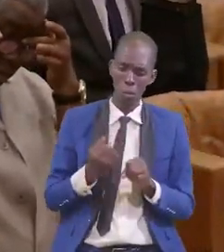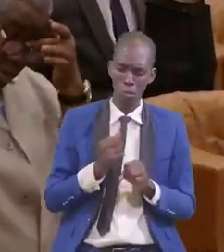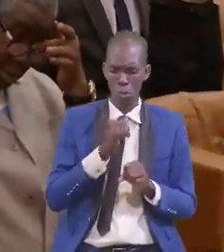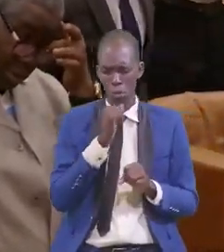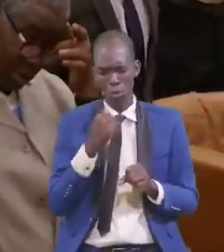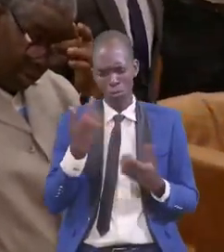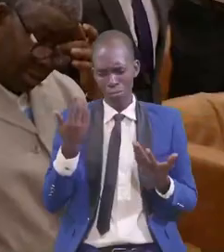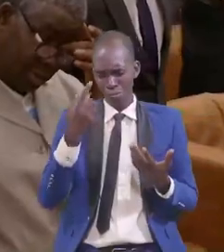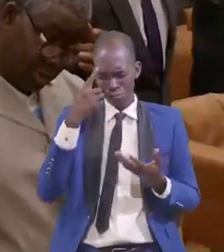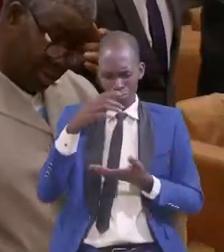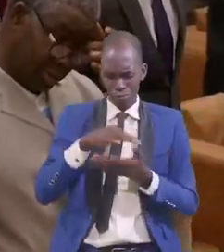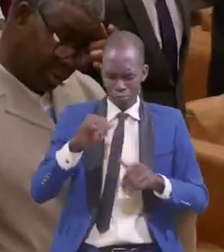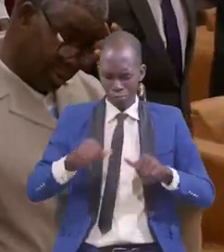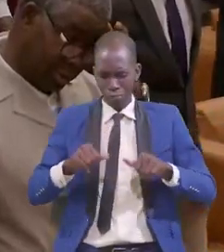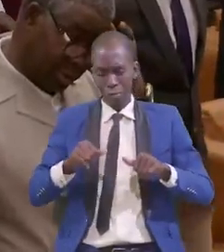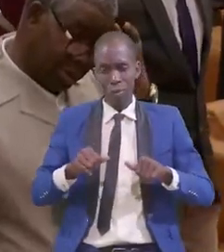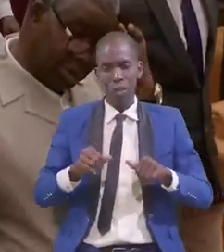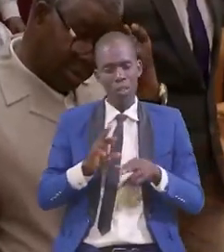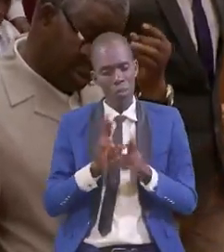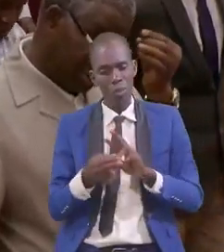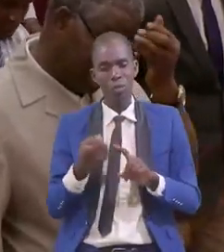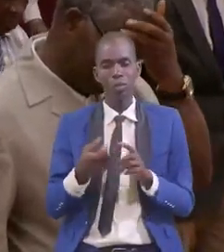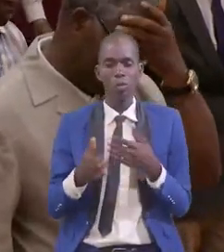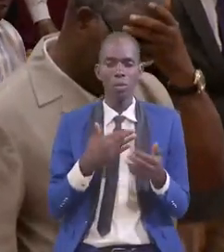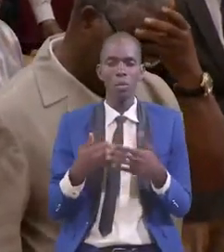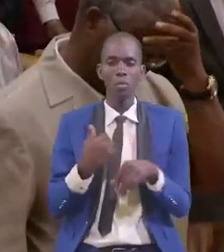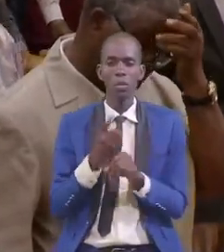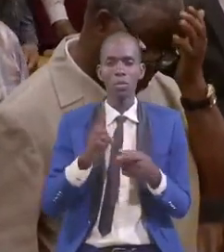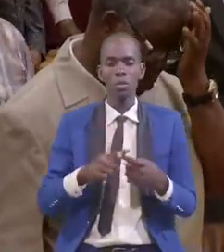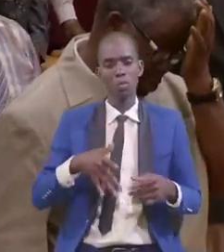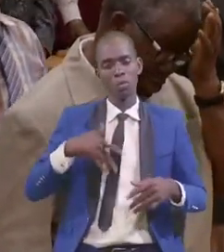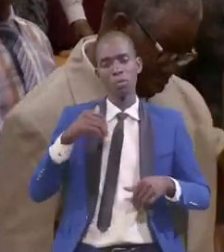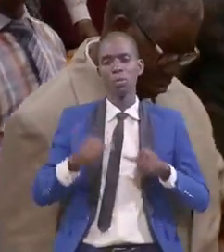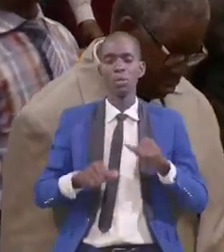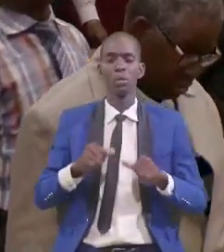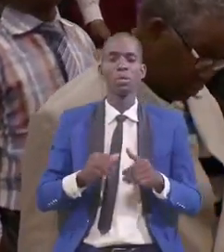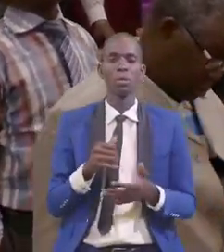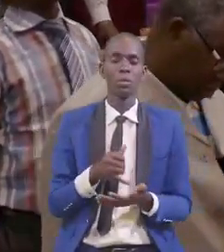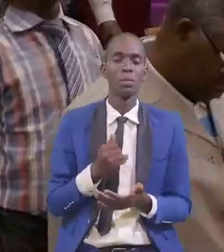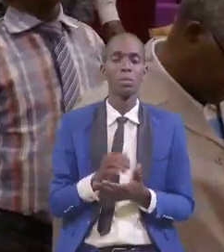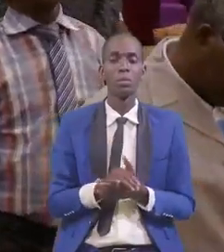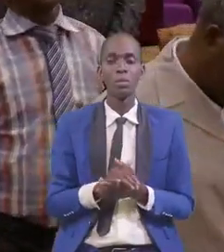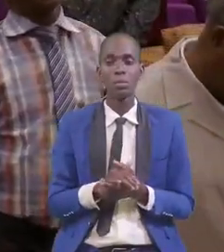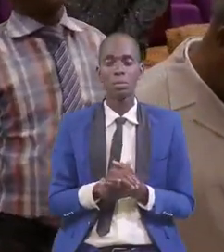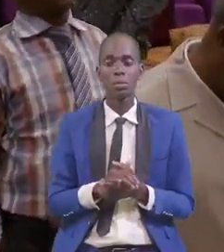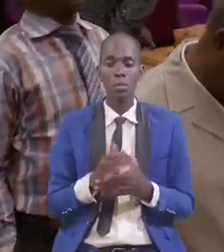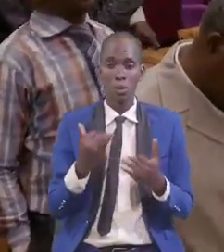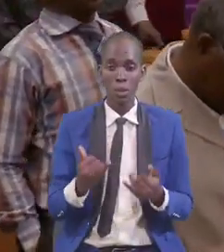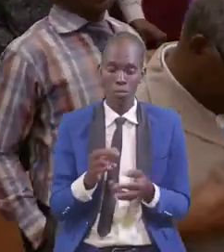saved? Remember, recall, recollect.